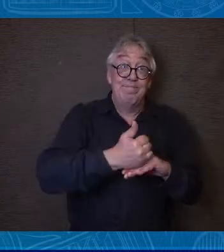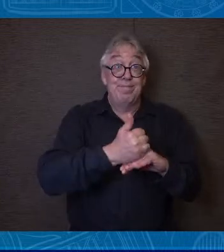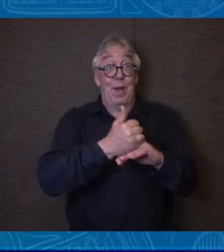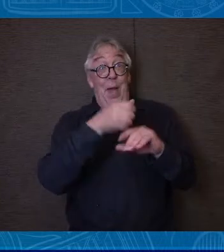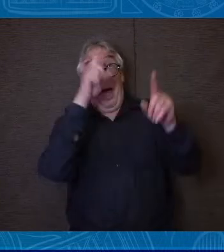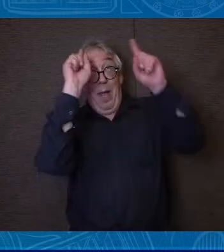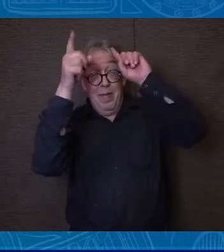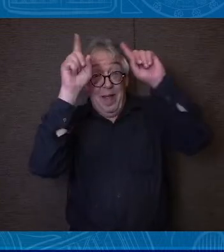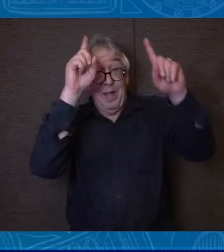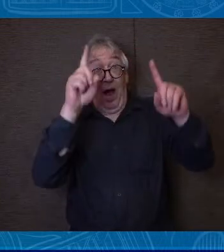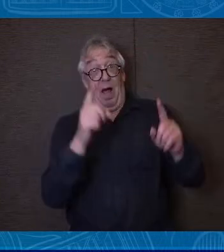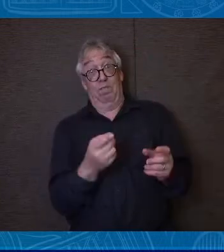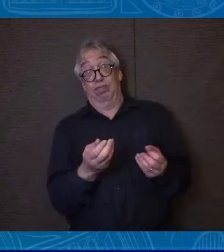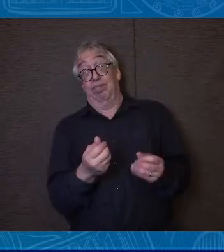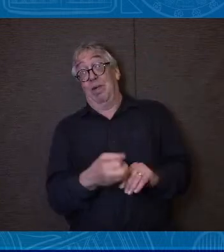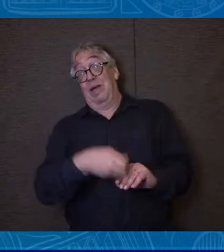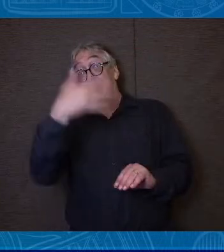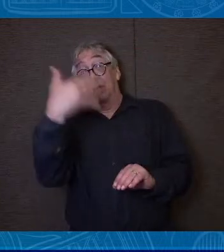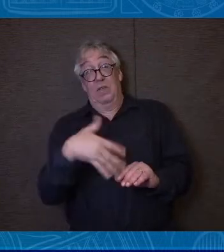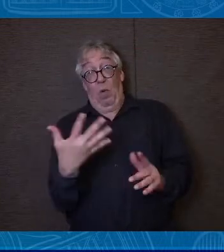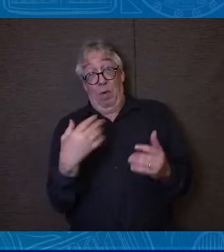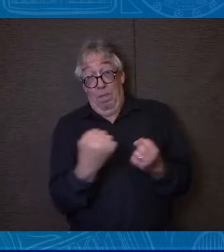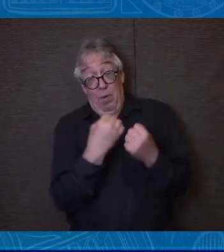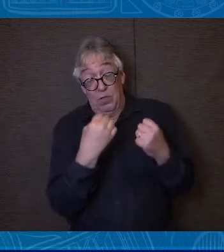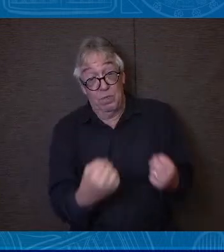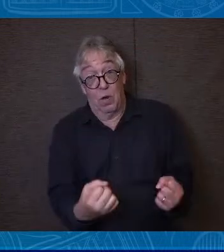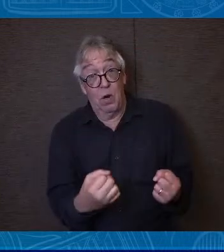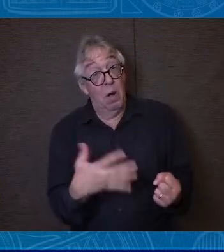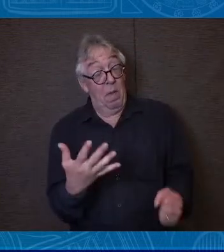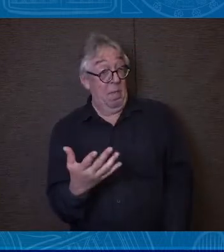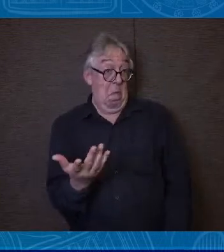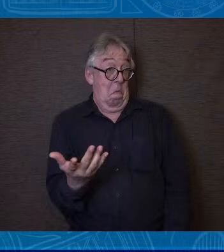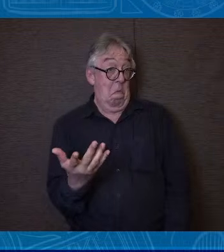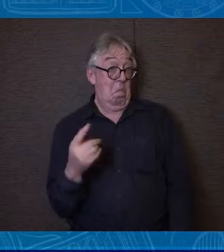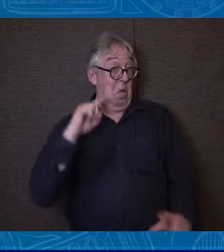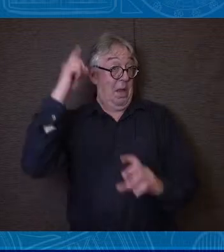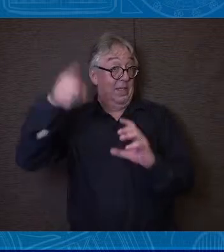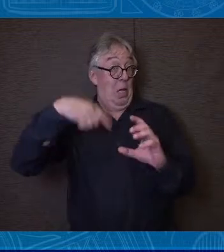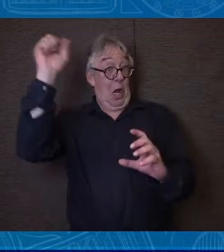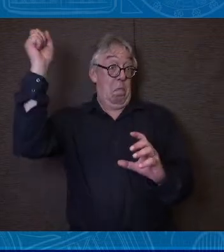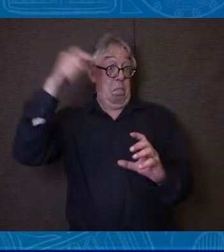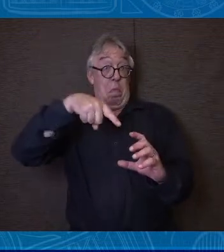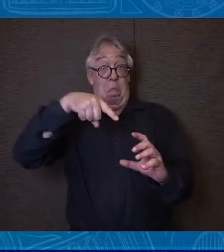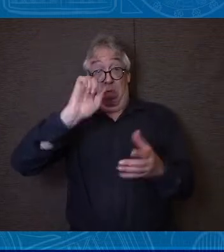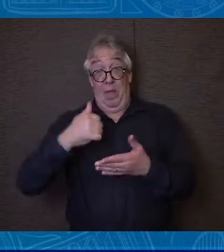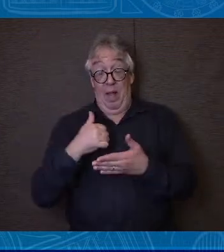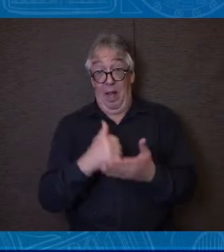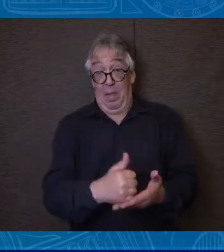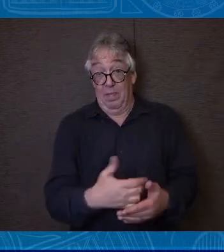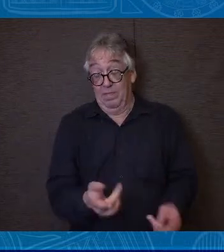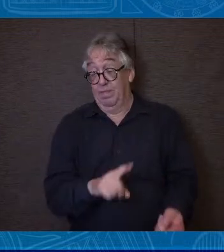everywhere. So for this area, it could bring a solution for all the maritime